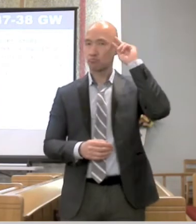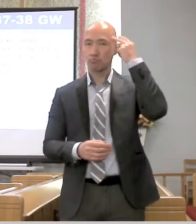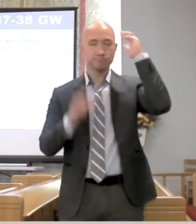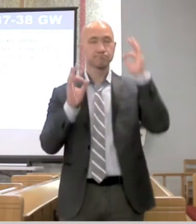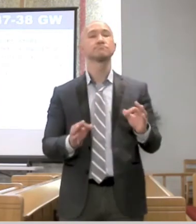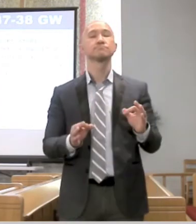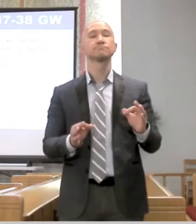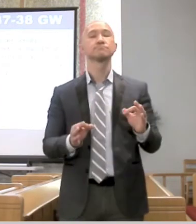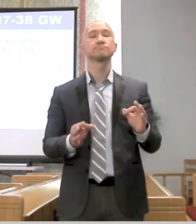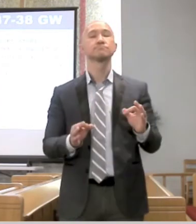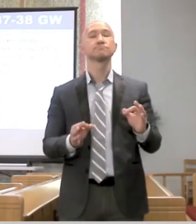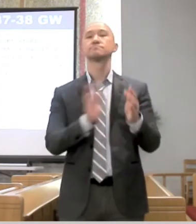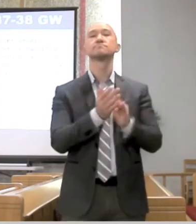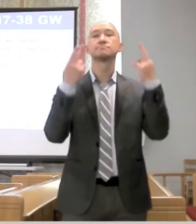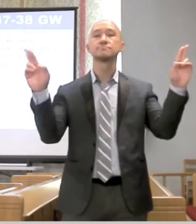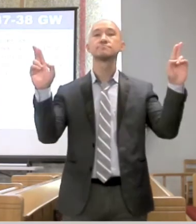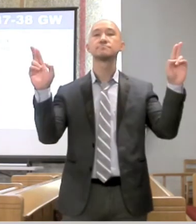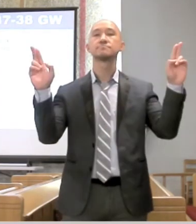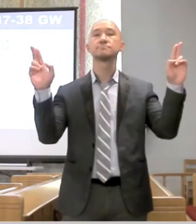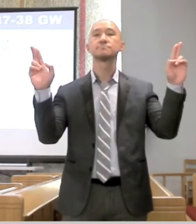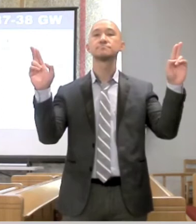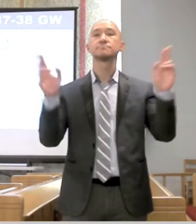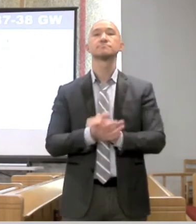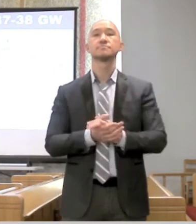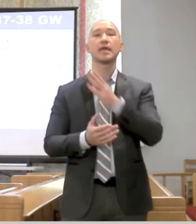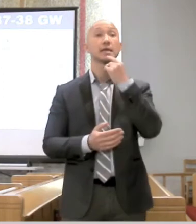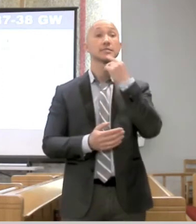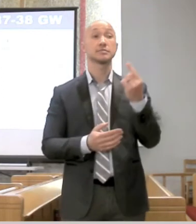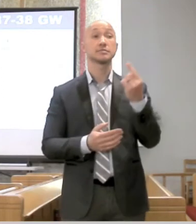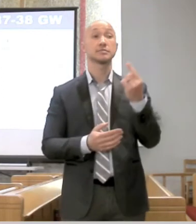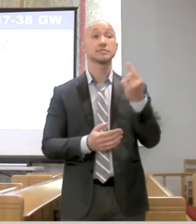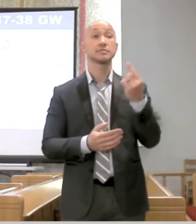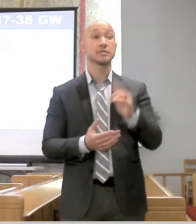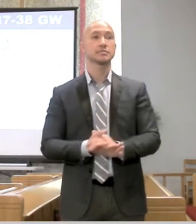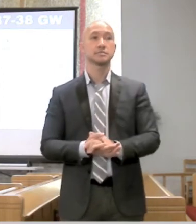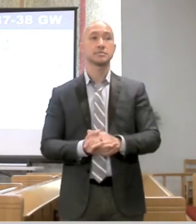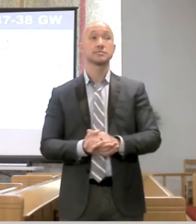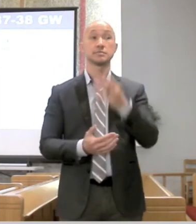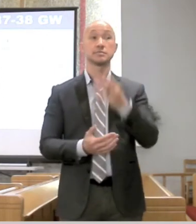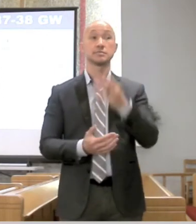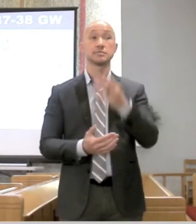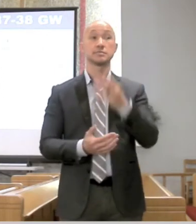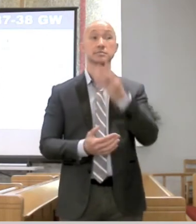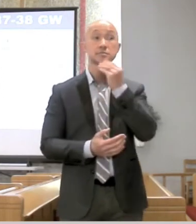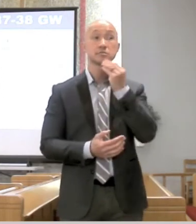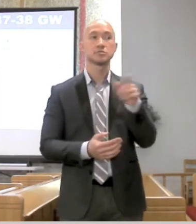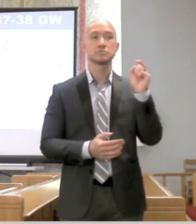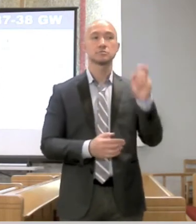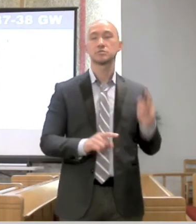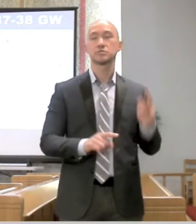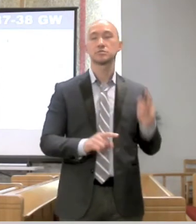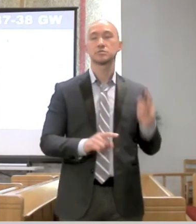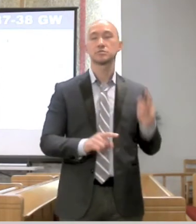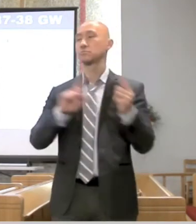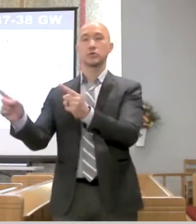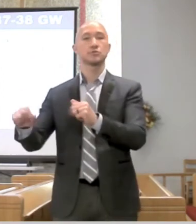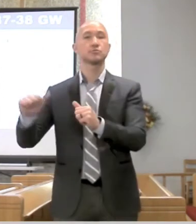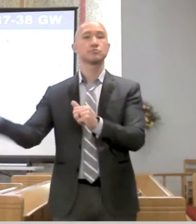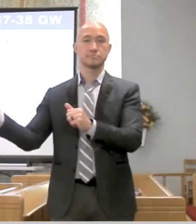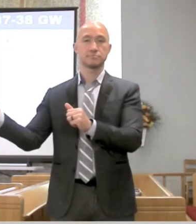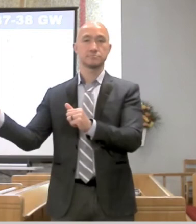Pilate. So he comes up with a plan. He passes the buck, as we typically see, right? People do. He finds out